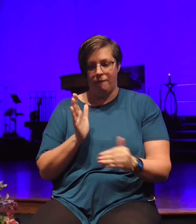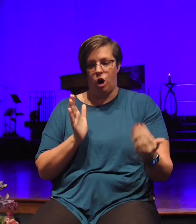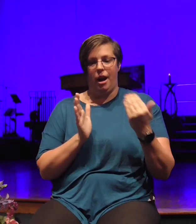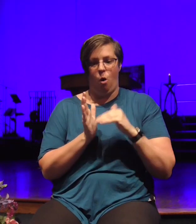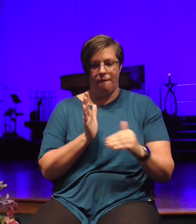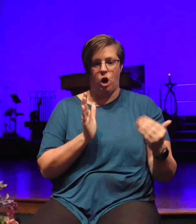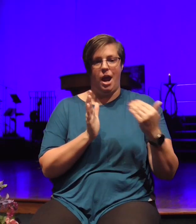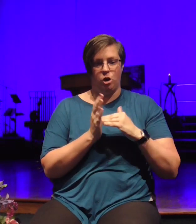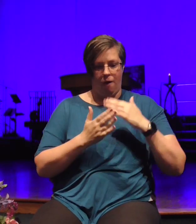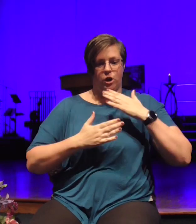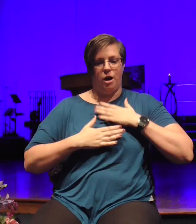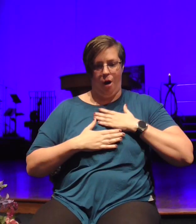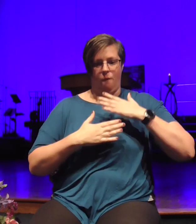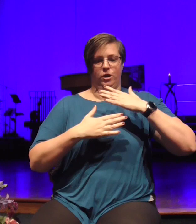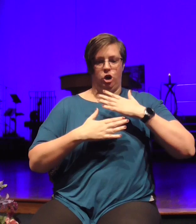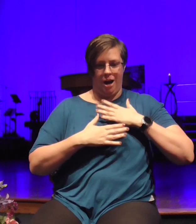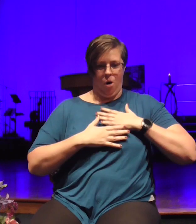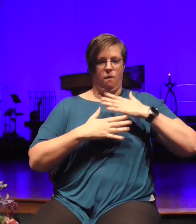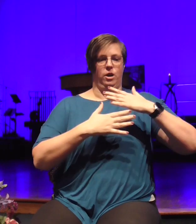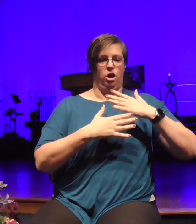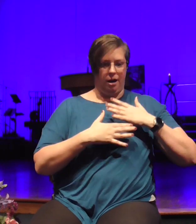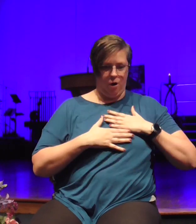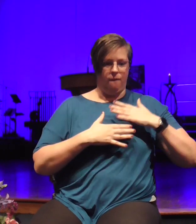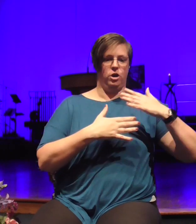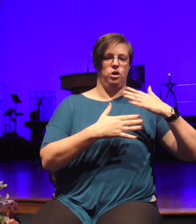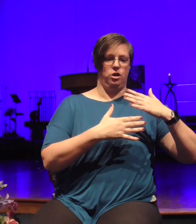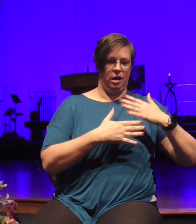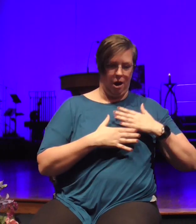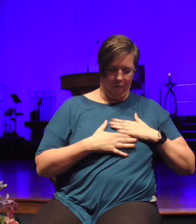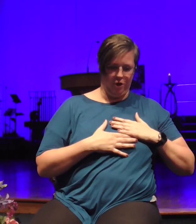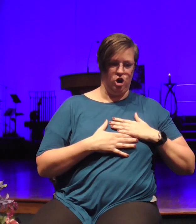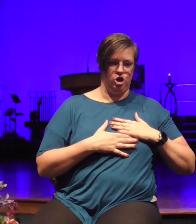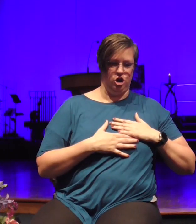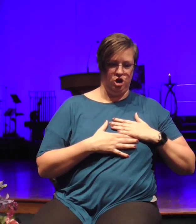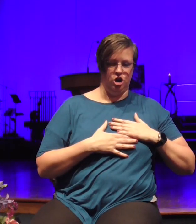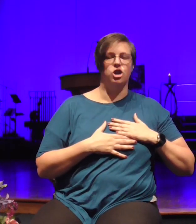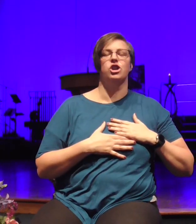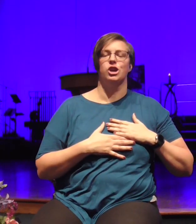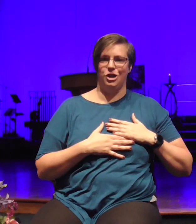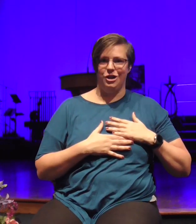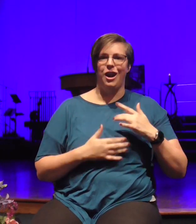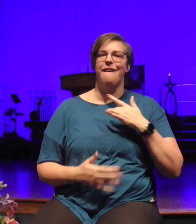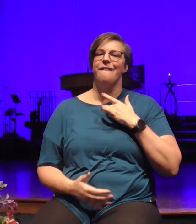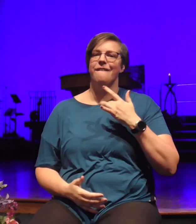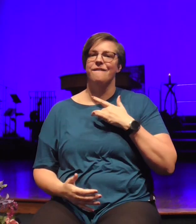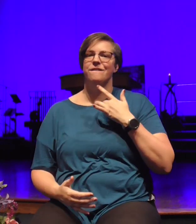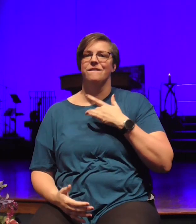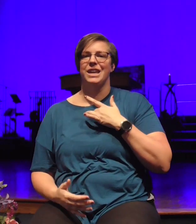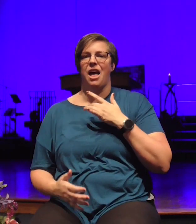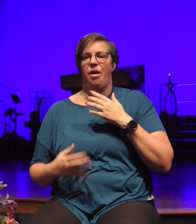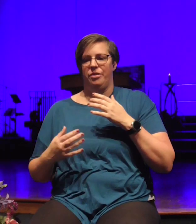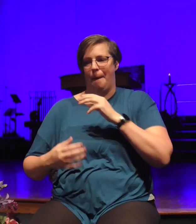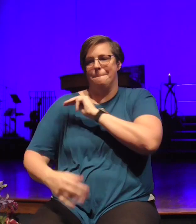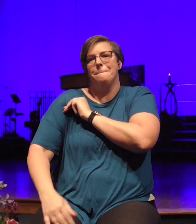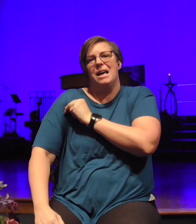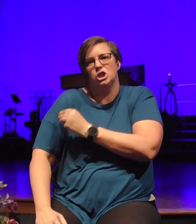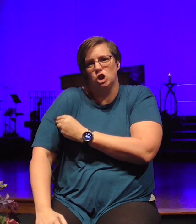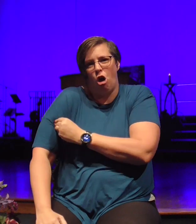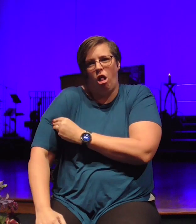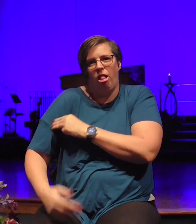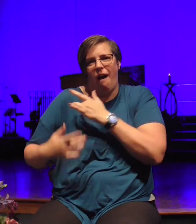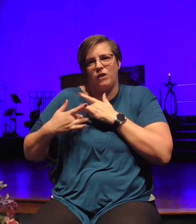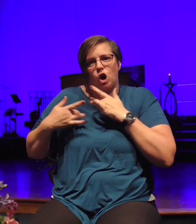every moment of our existence. Feel the power of the muscle of the heart that beats every moment